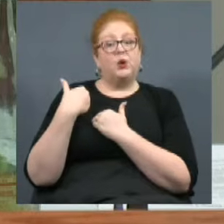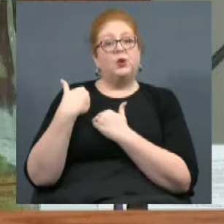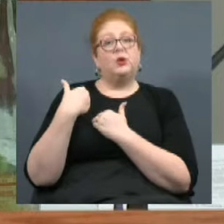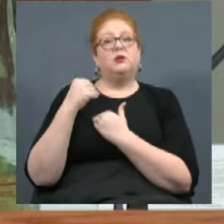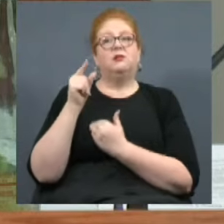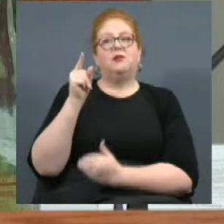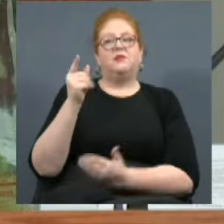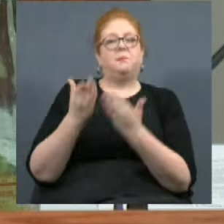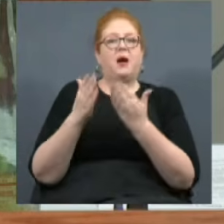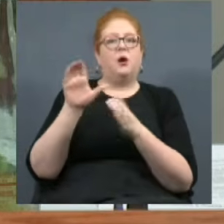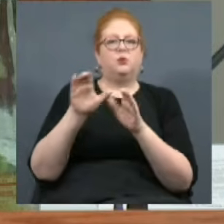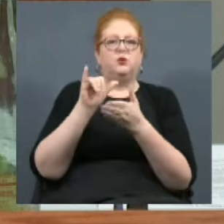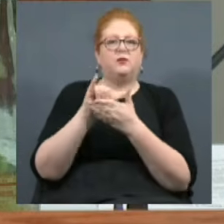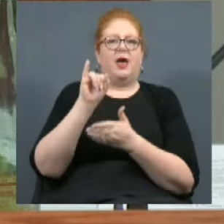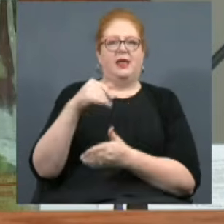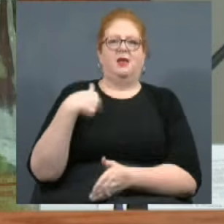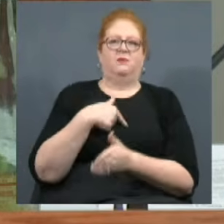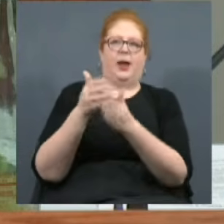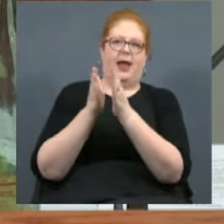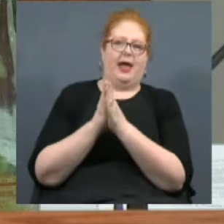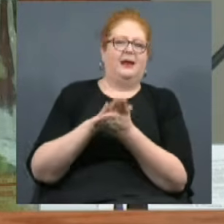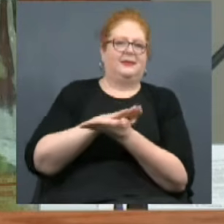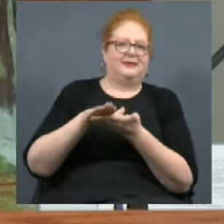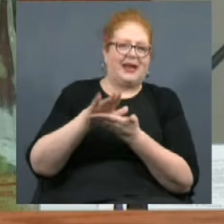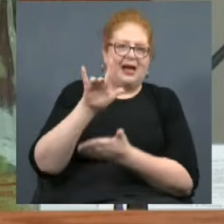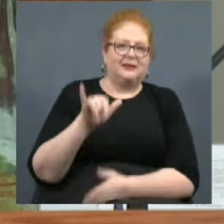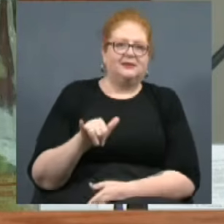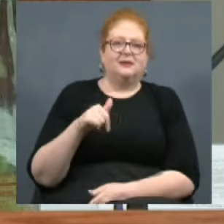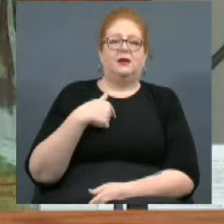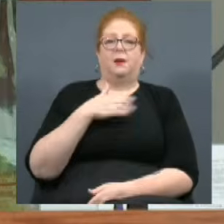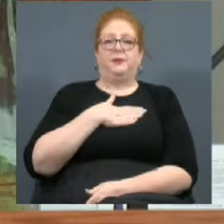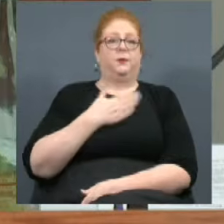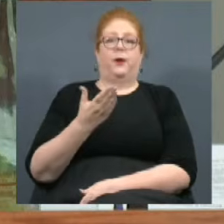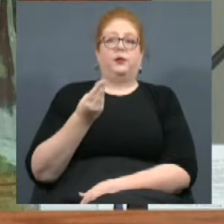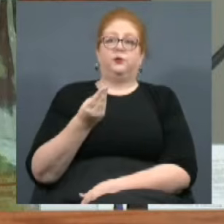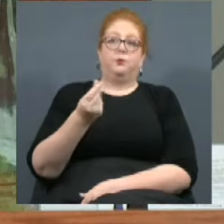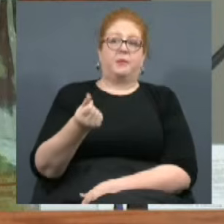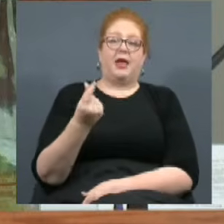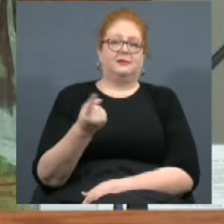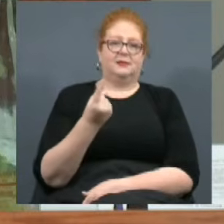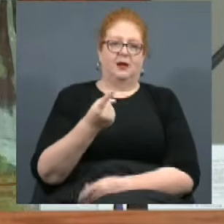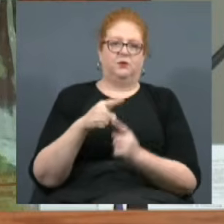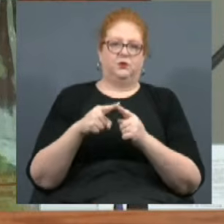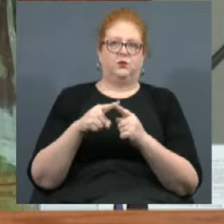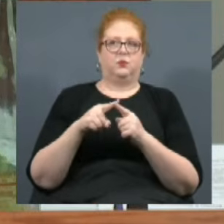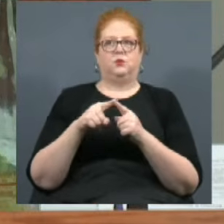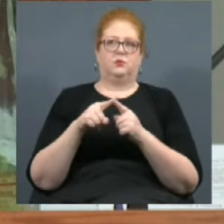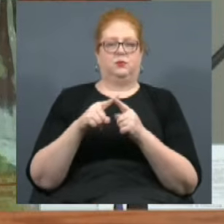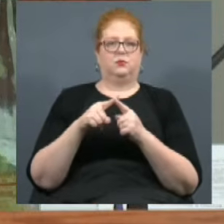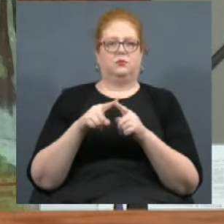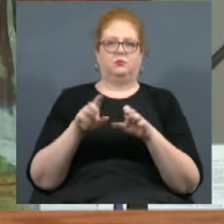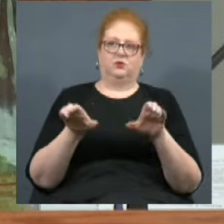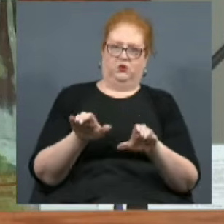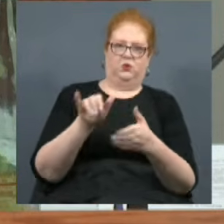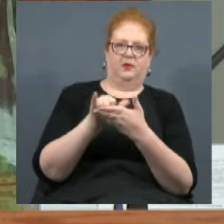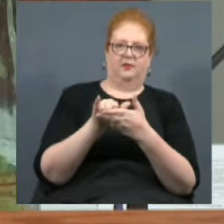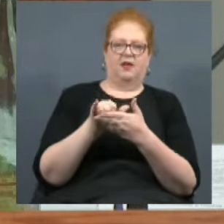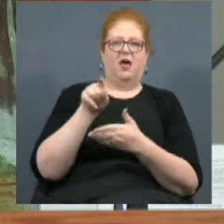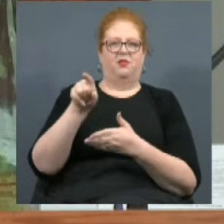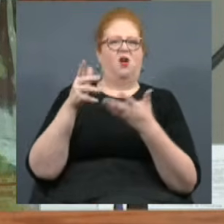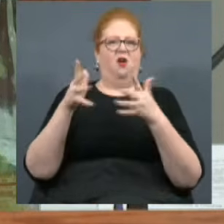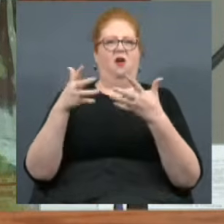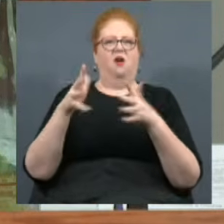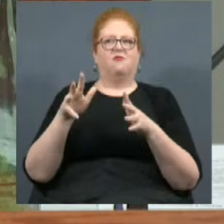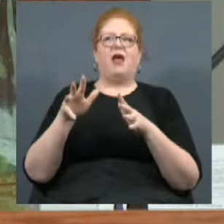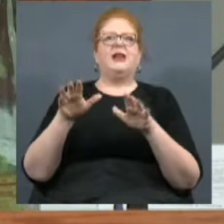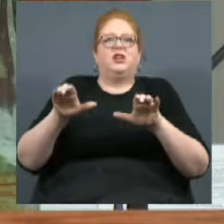asked nicely. I would even be willing to pay them something to get it done because they're already out in their normal course of business doing